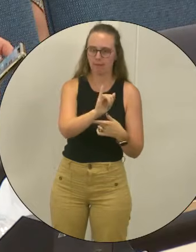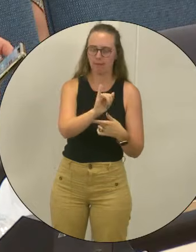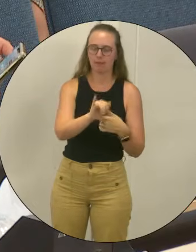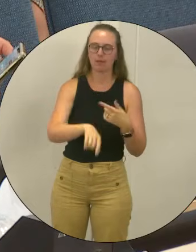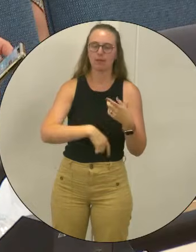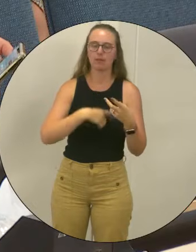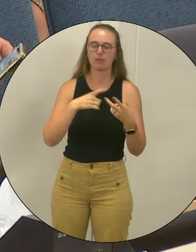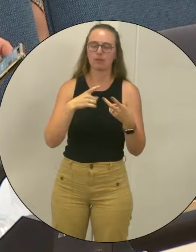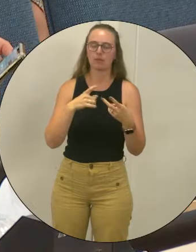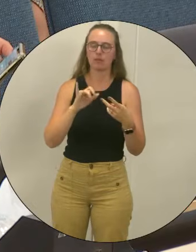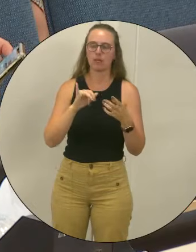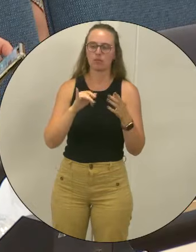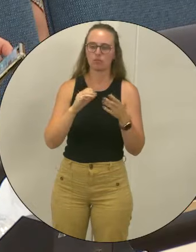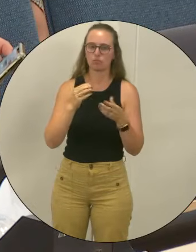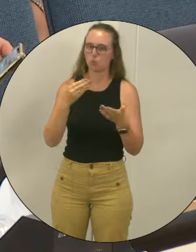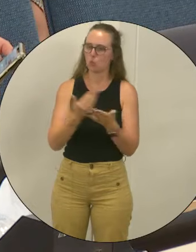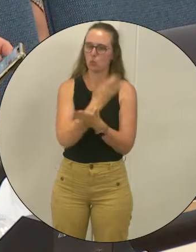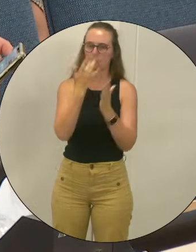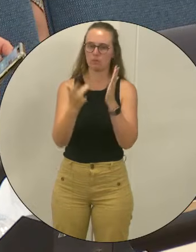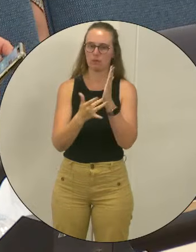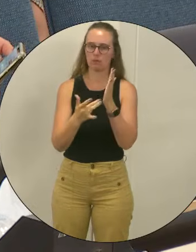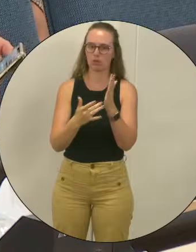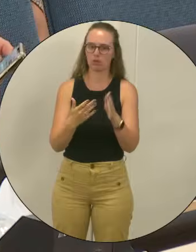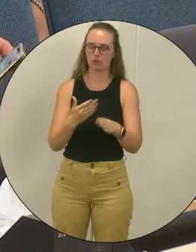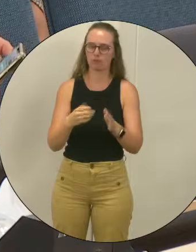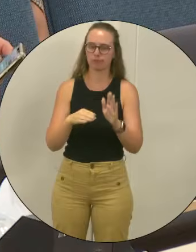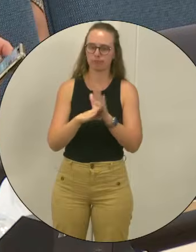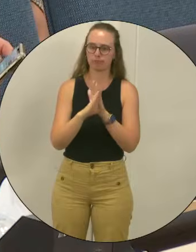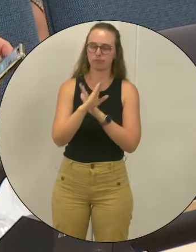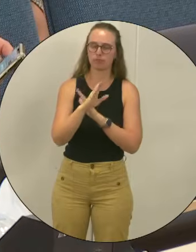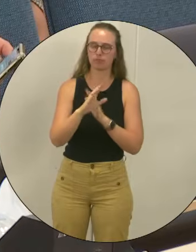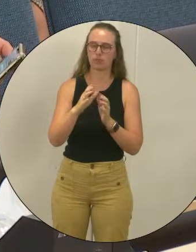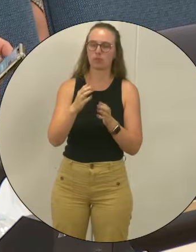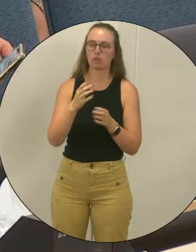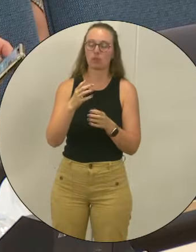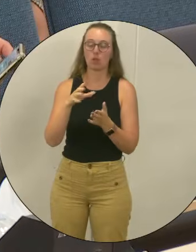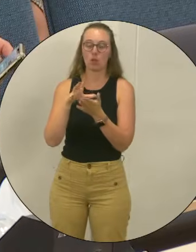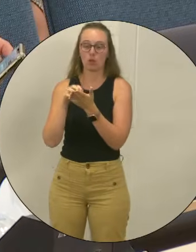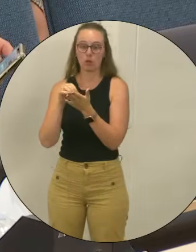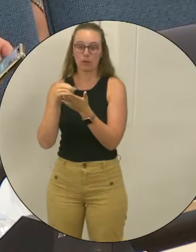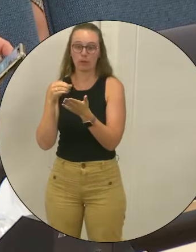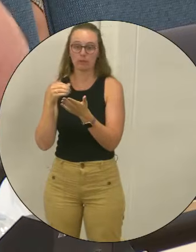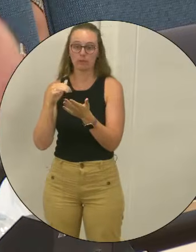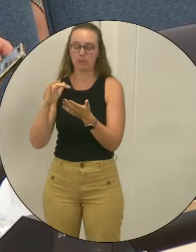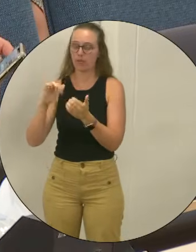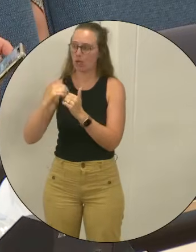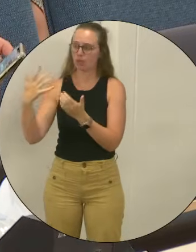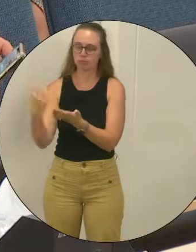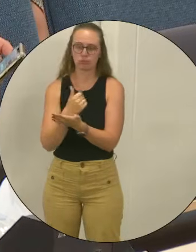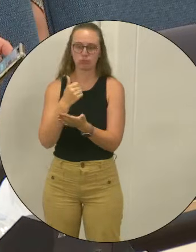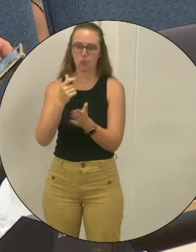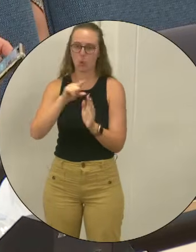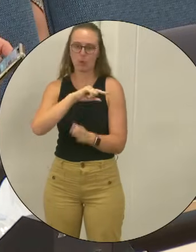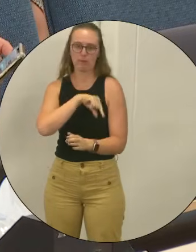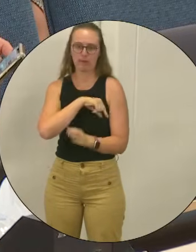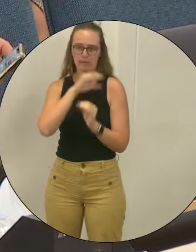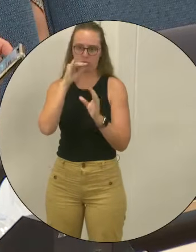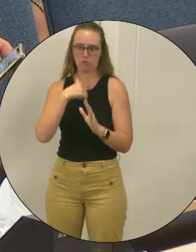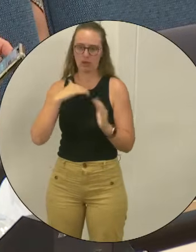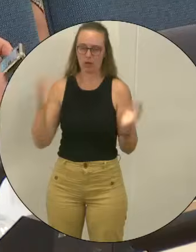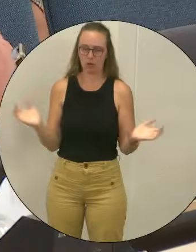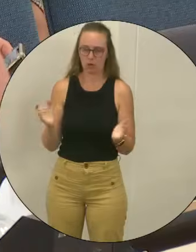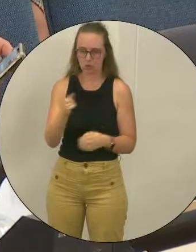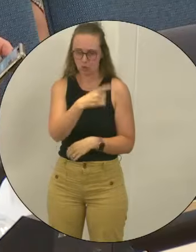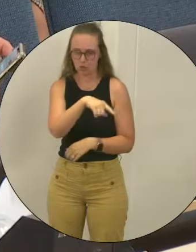and emerging technologies. Attracting and retaining fully qualified teachers is paramount. Therefore, I encourage